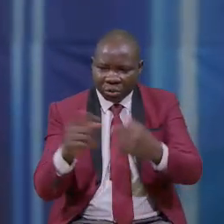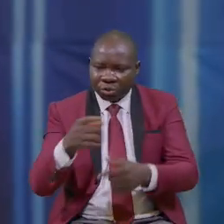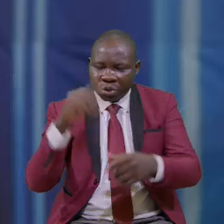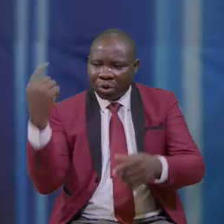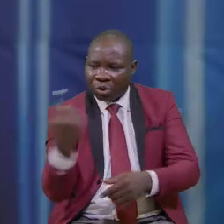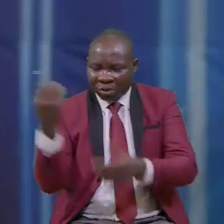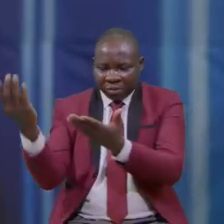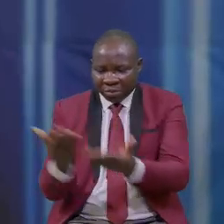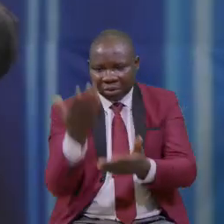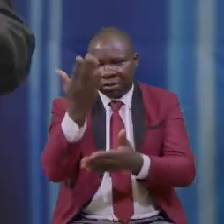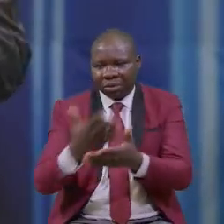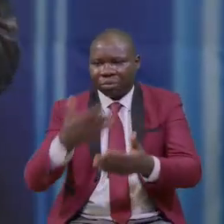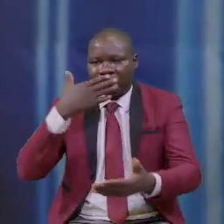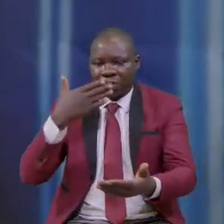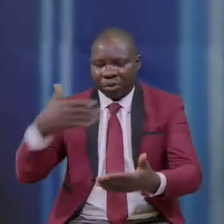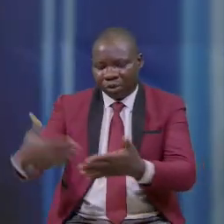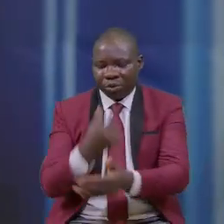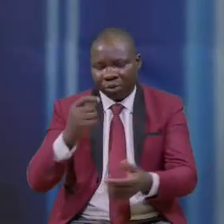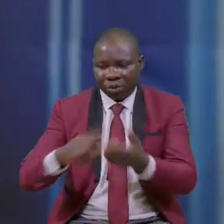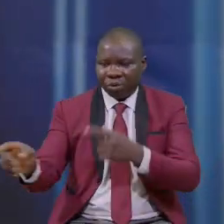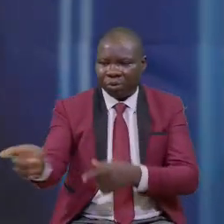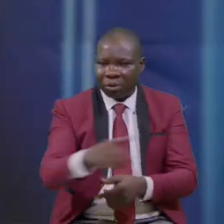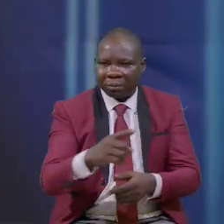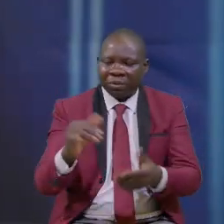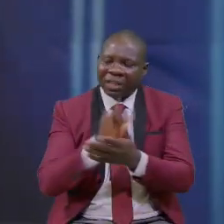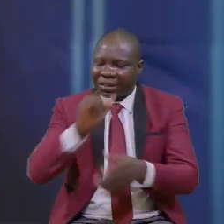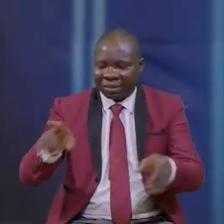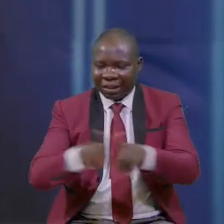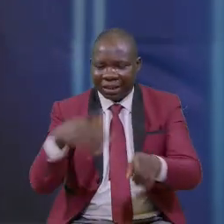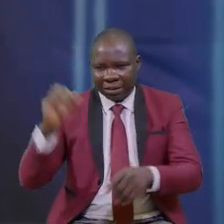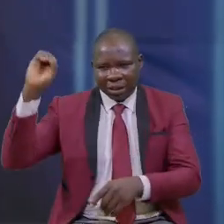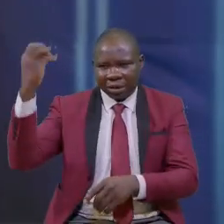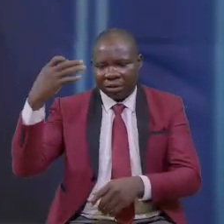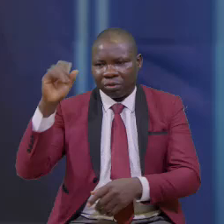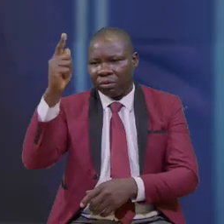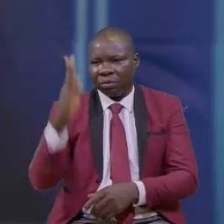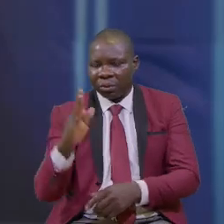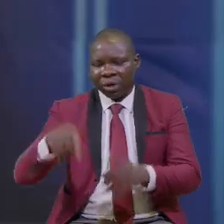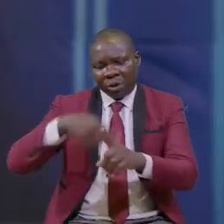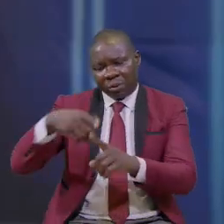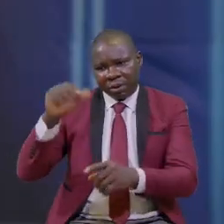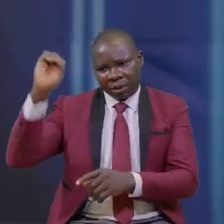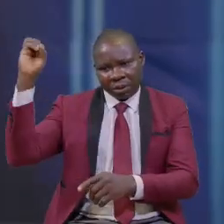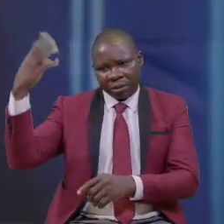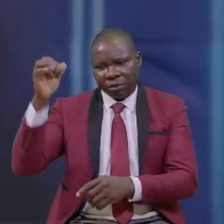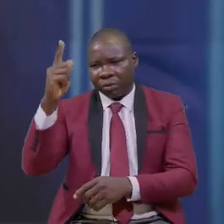of God. When the grace of God comes and he appears, it bringeth something. It's